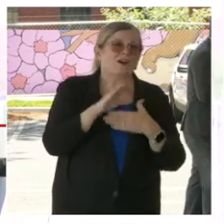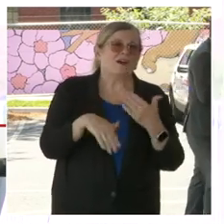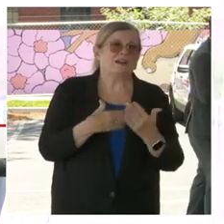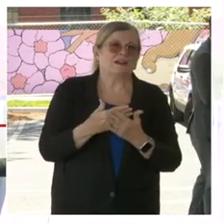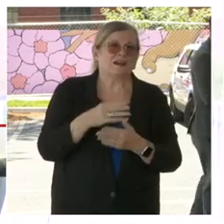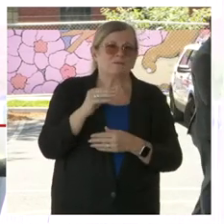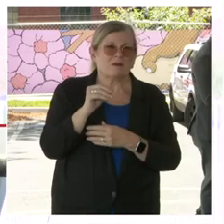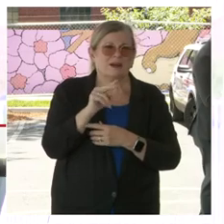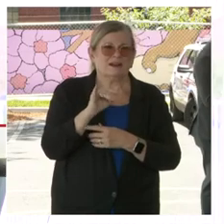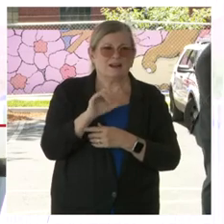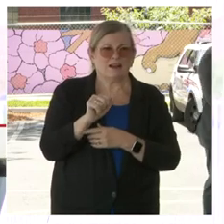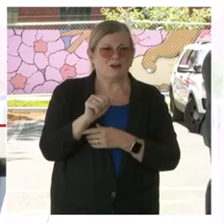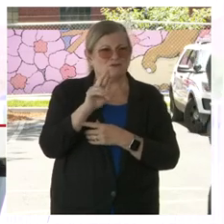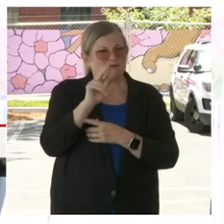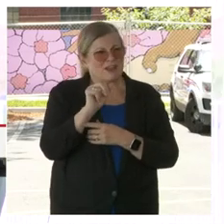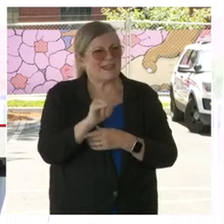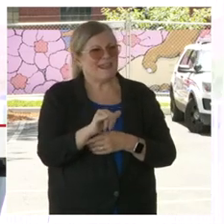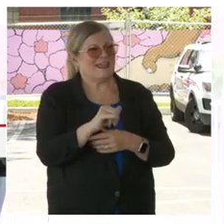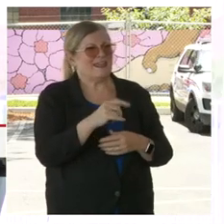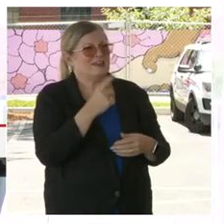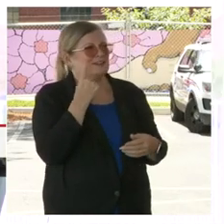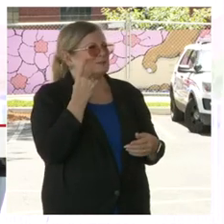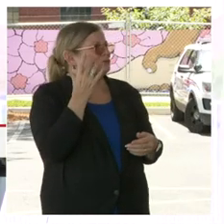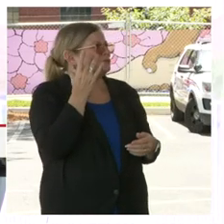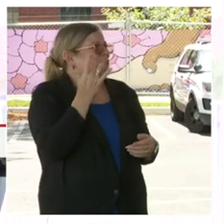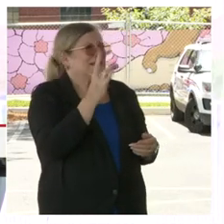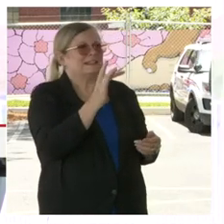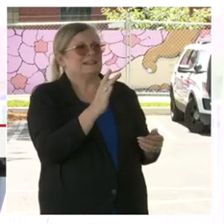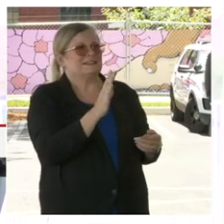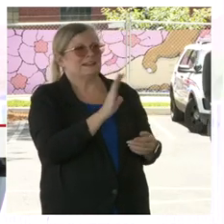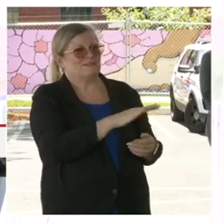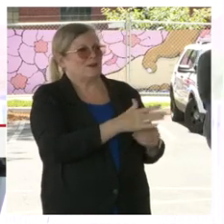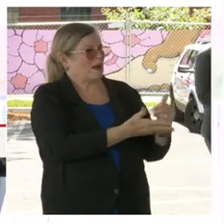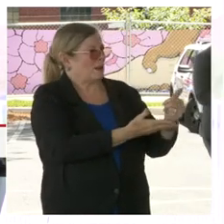and their brilliant team for helping guide this project.